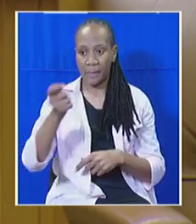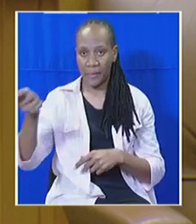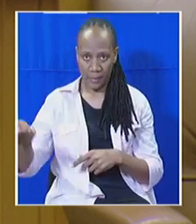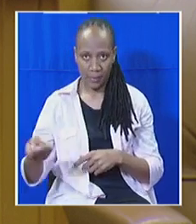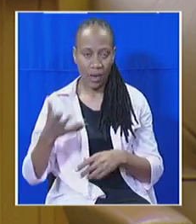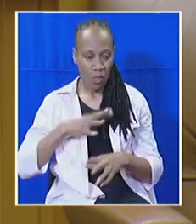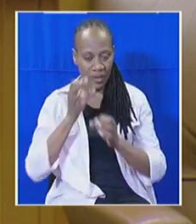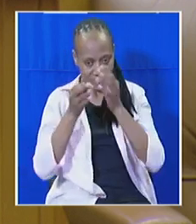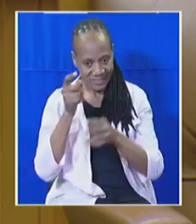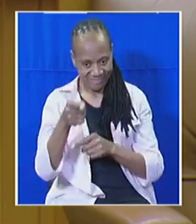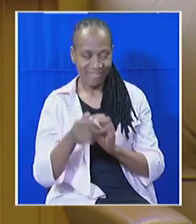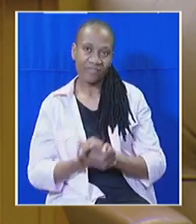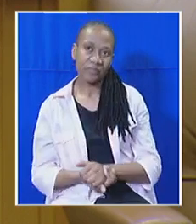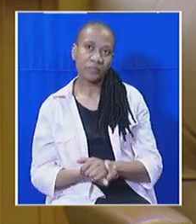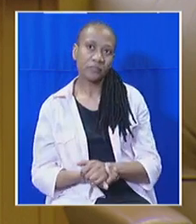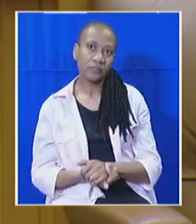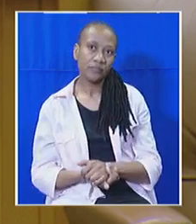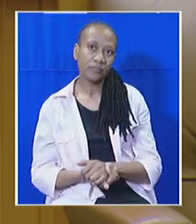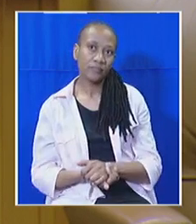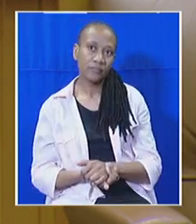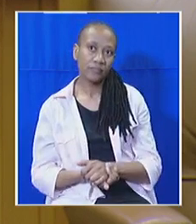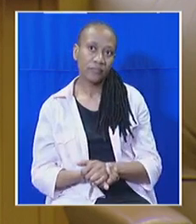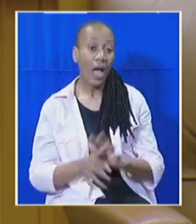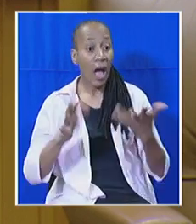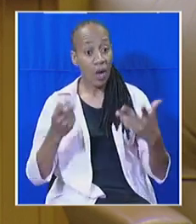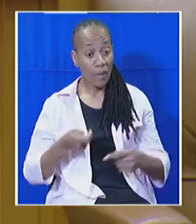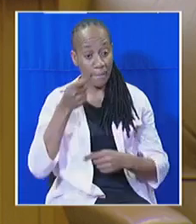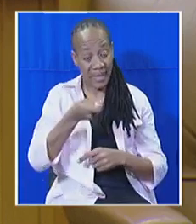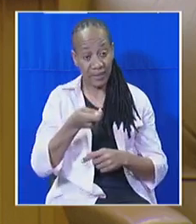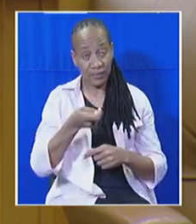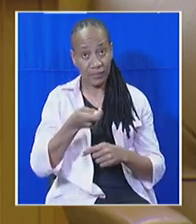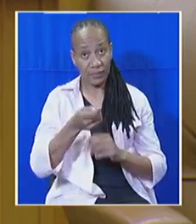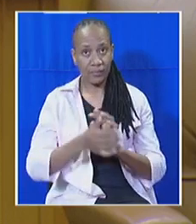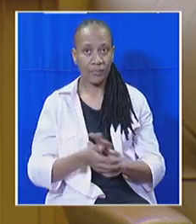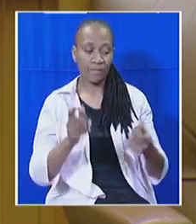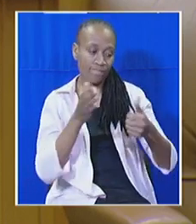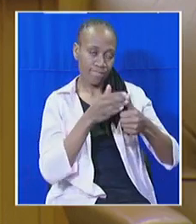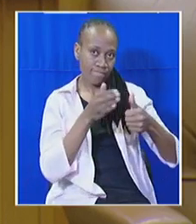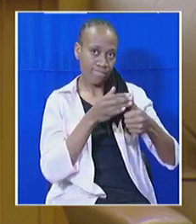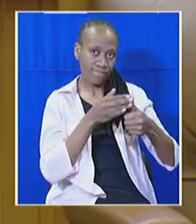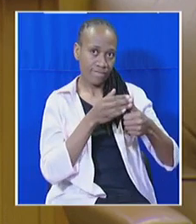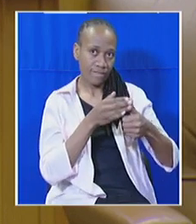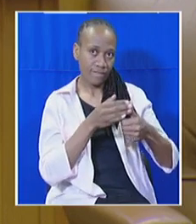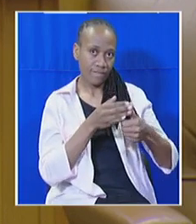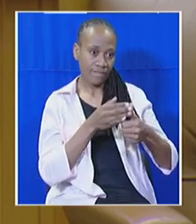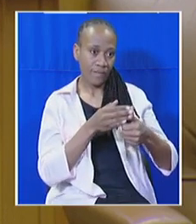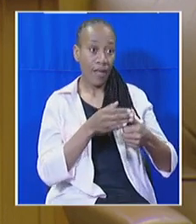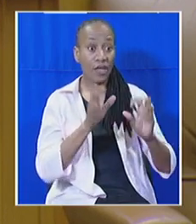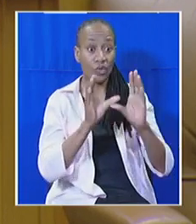misleading the House. The contractors are paid as follows. First, they do the